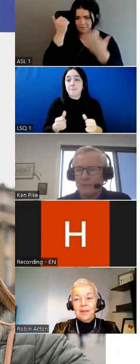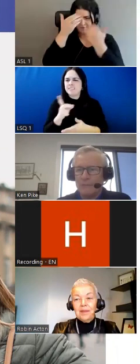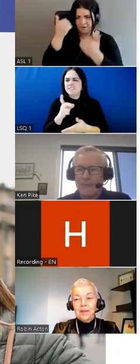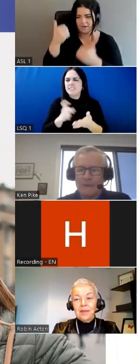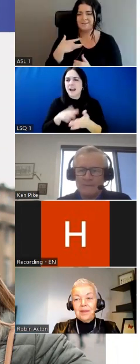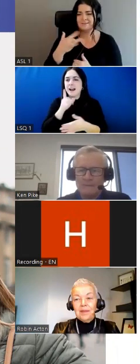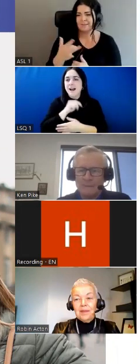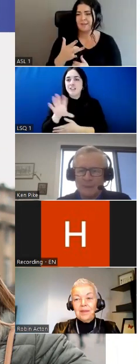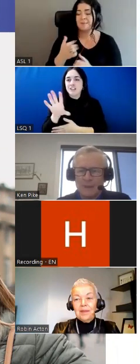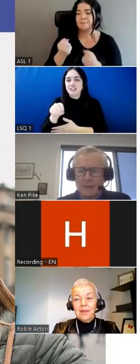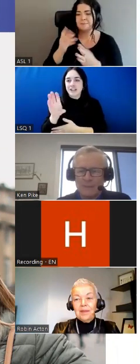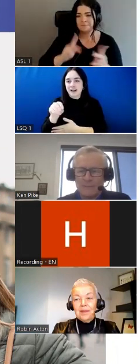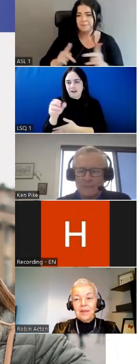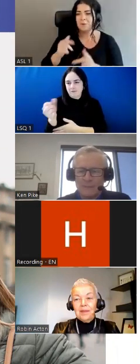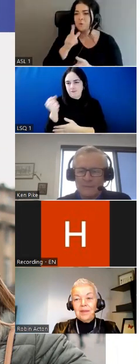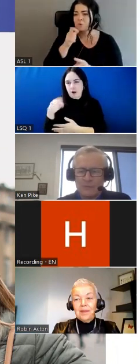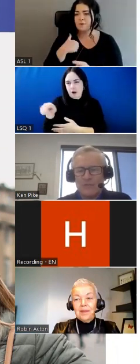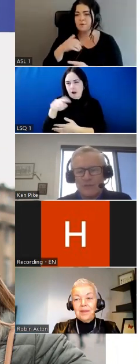now do.